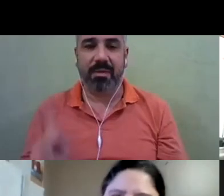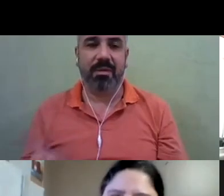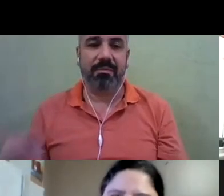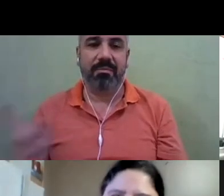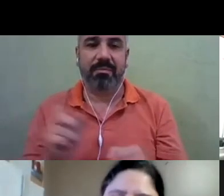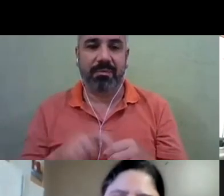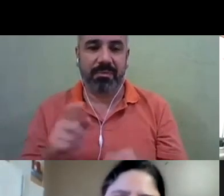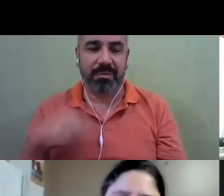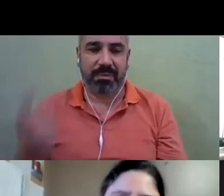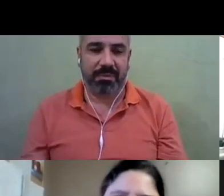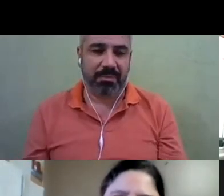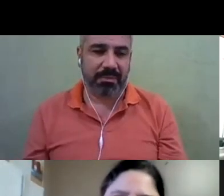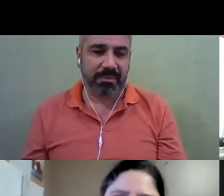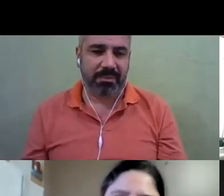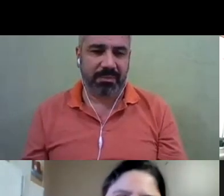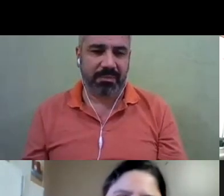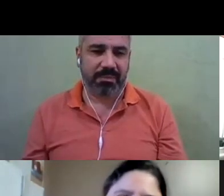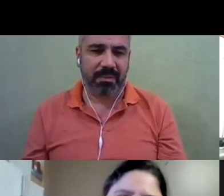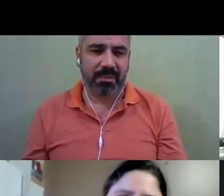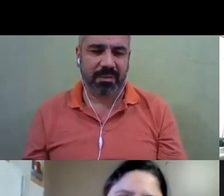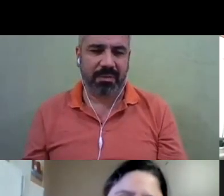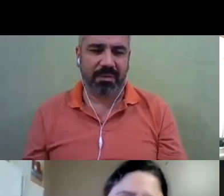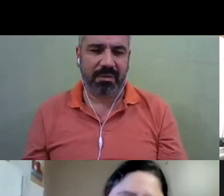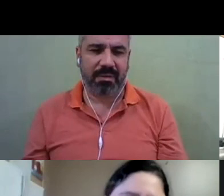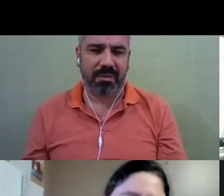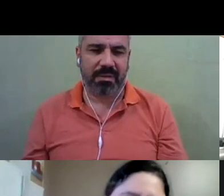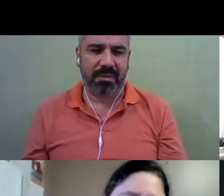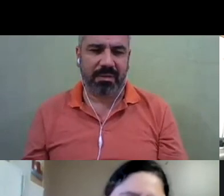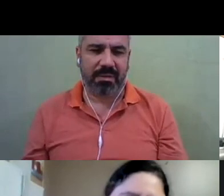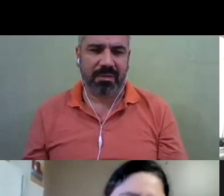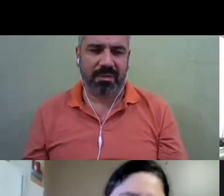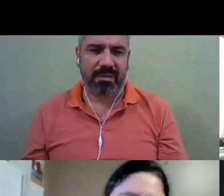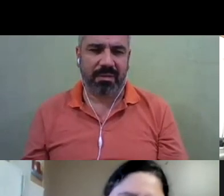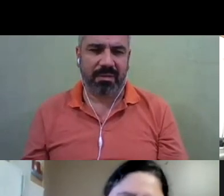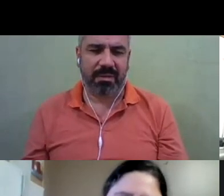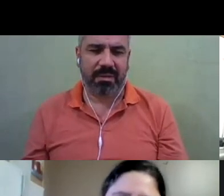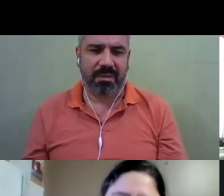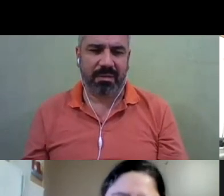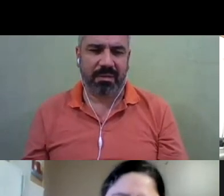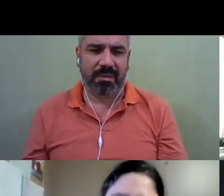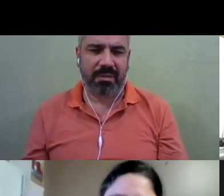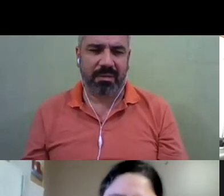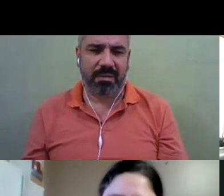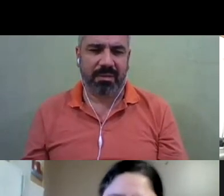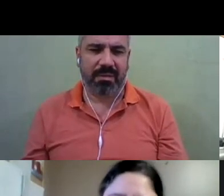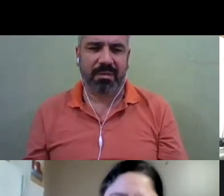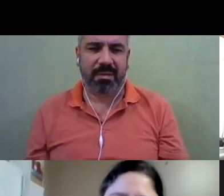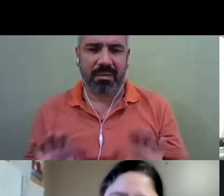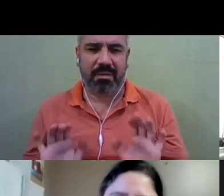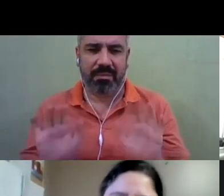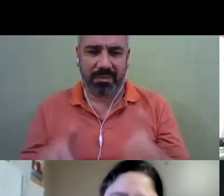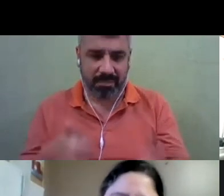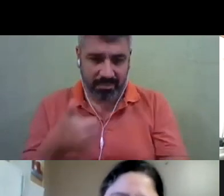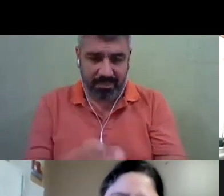Right. The end is approaching. And well, we have 1